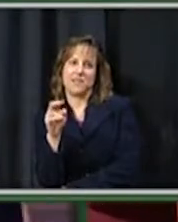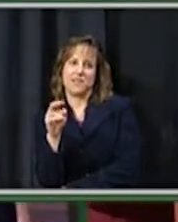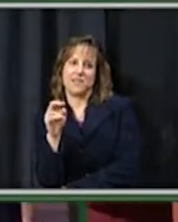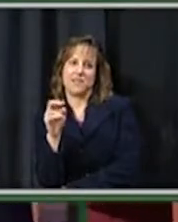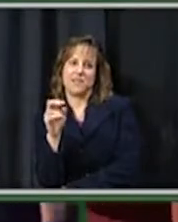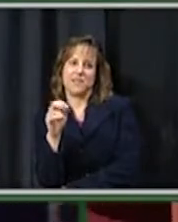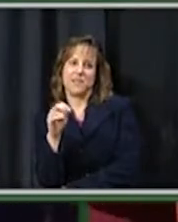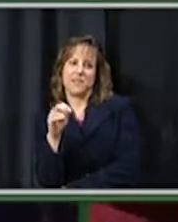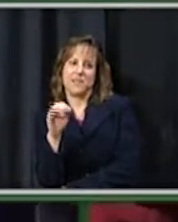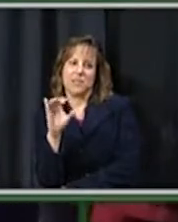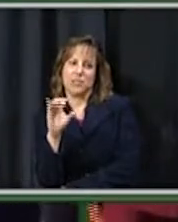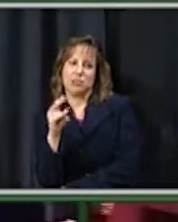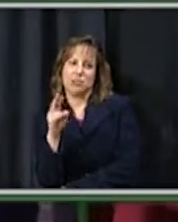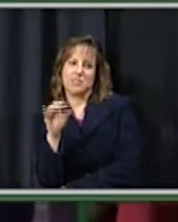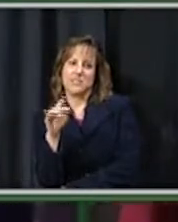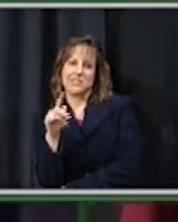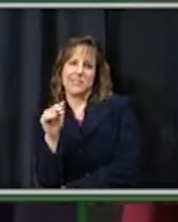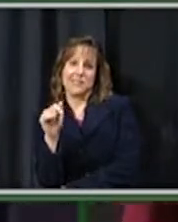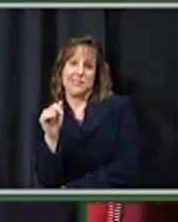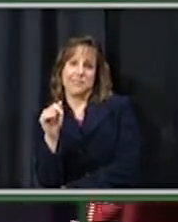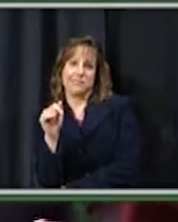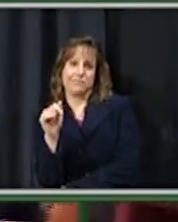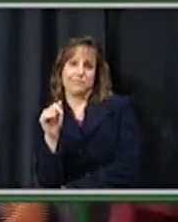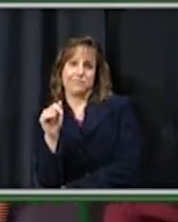Christina Elaine Meadows.